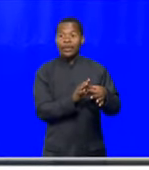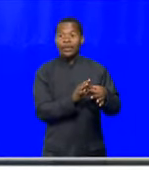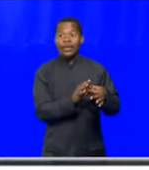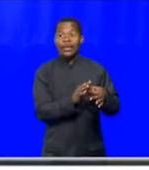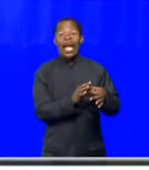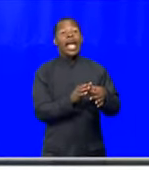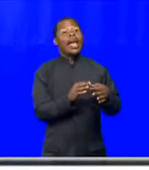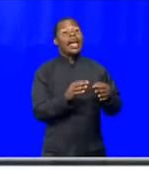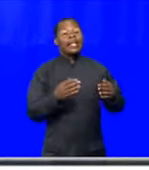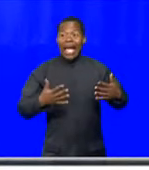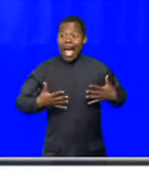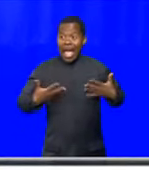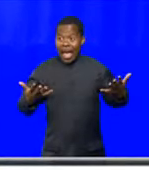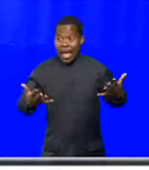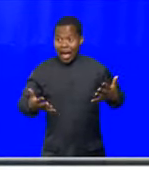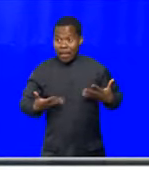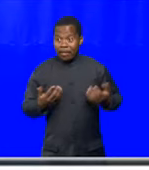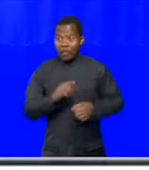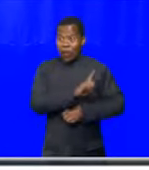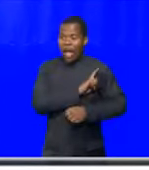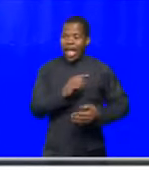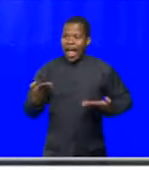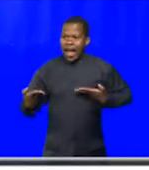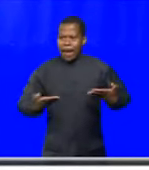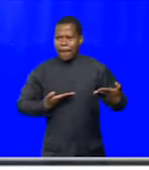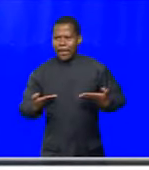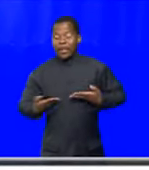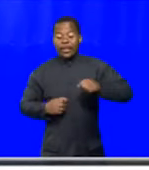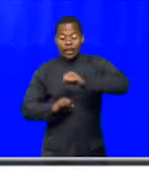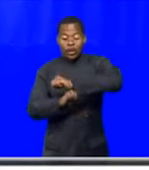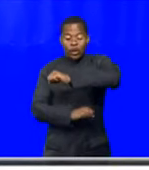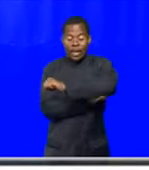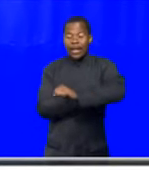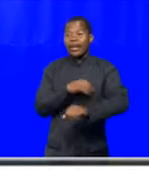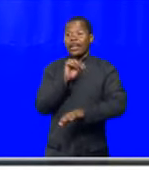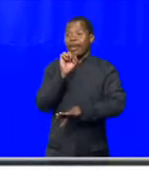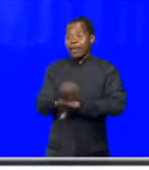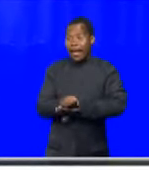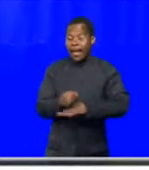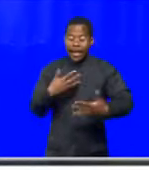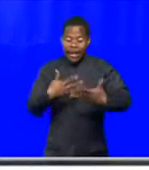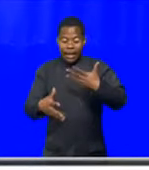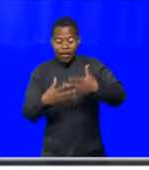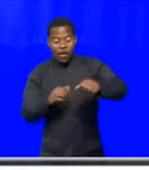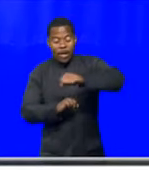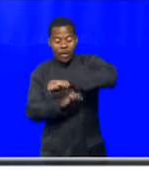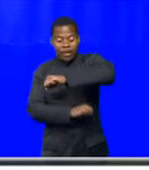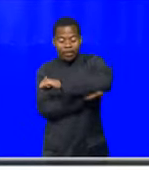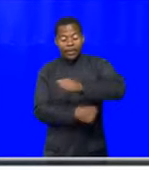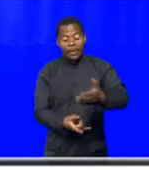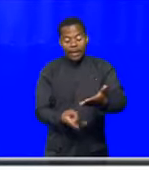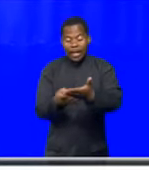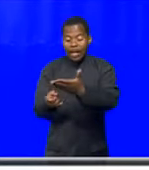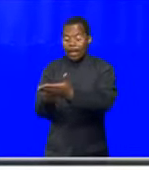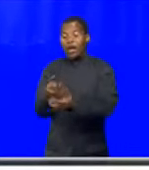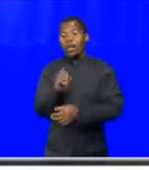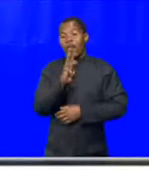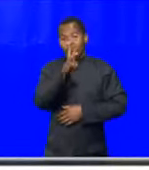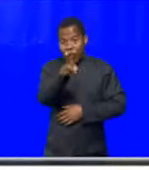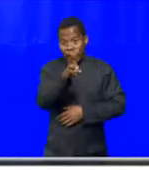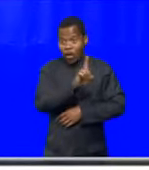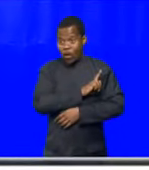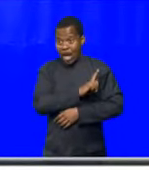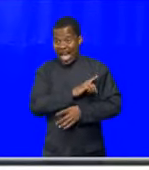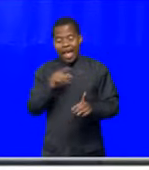have your support. Your donation is helping us to accomplish one of our aims and